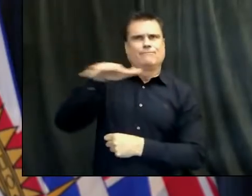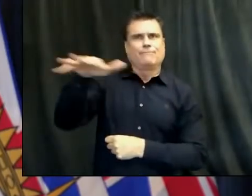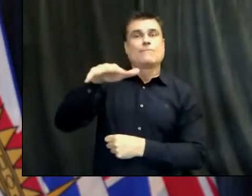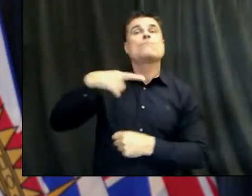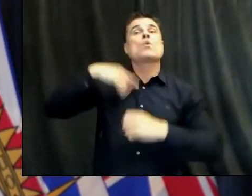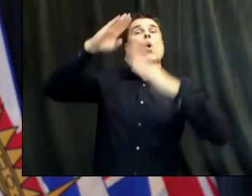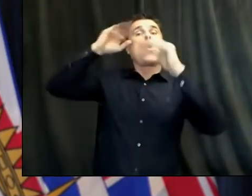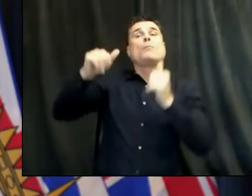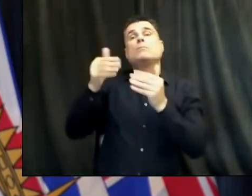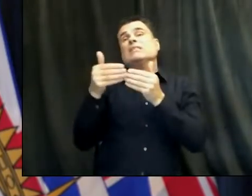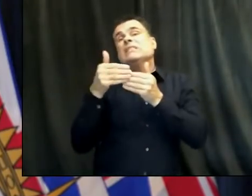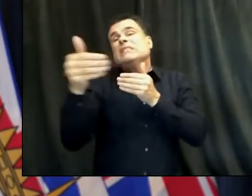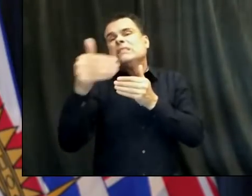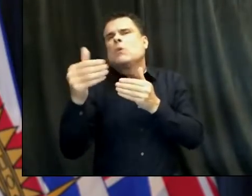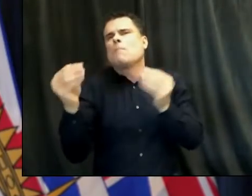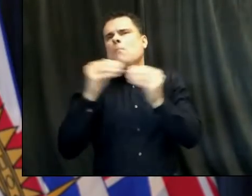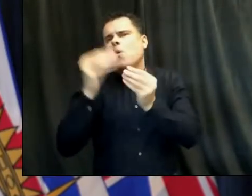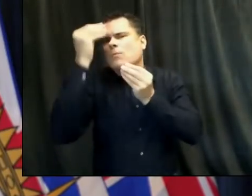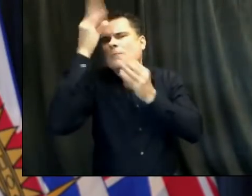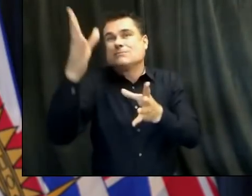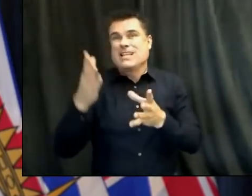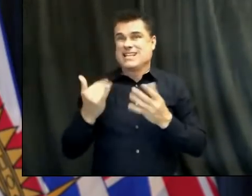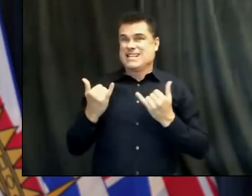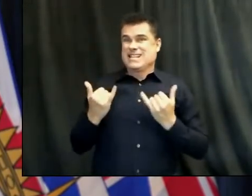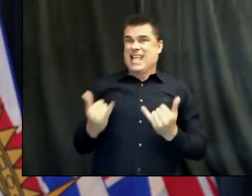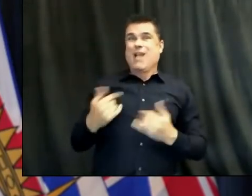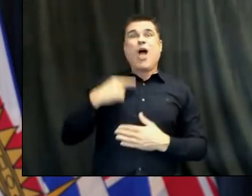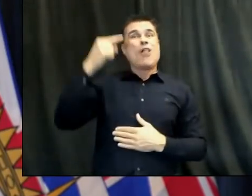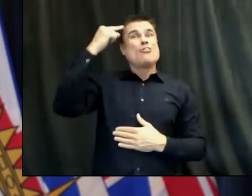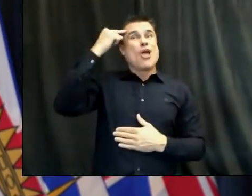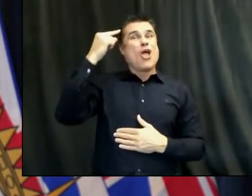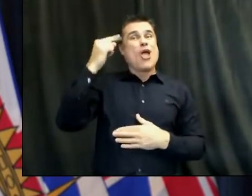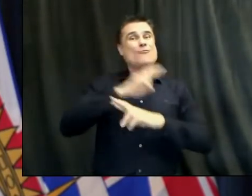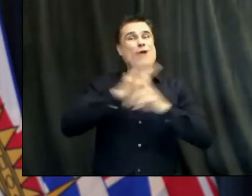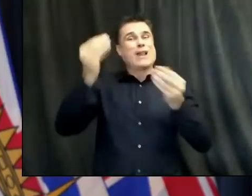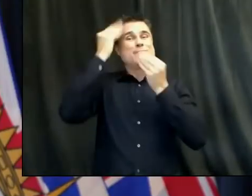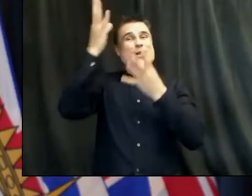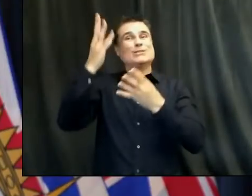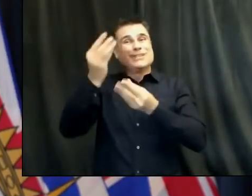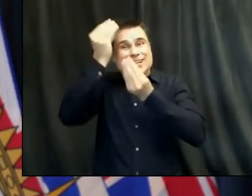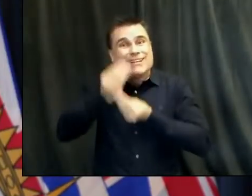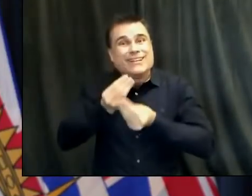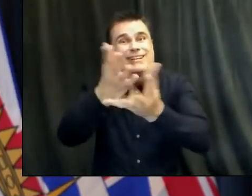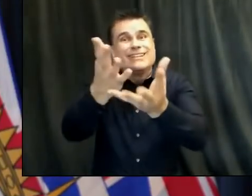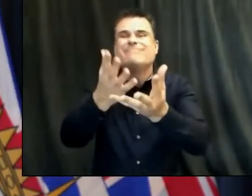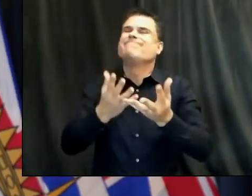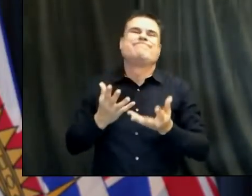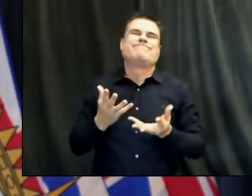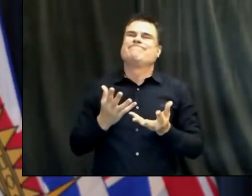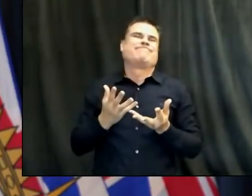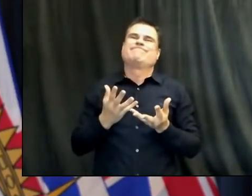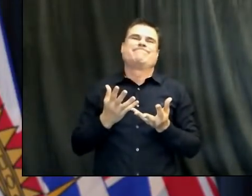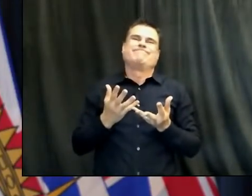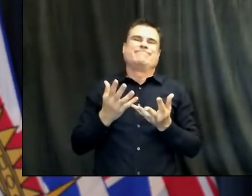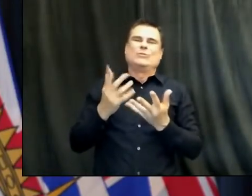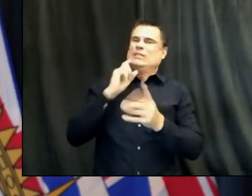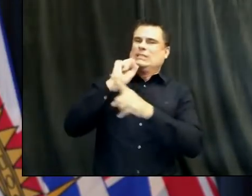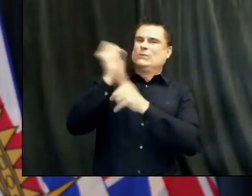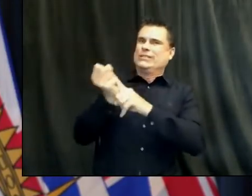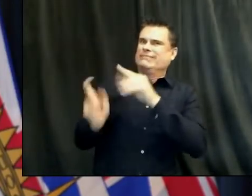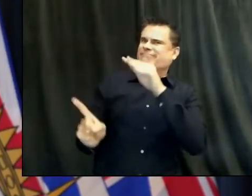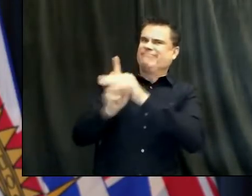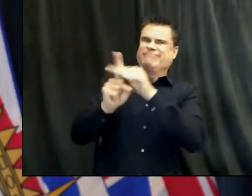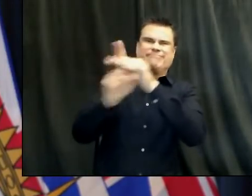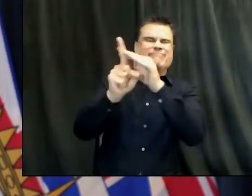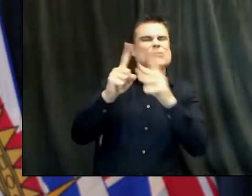had hoped it would be available sooner, but it has turned out to be more complex than we realized. And that evidence